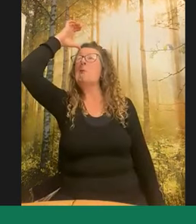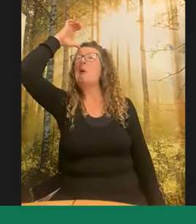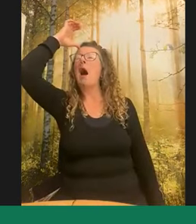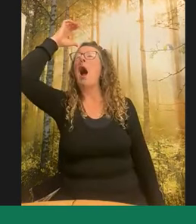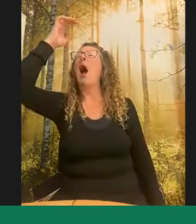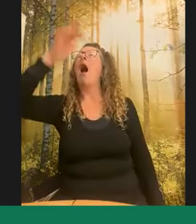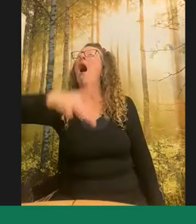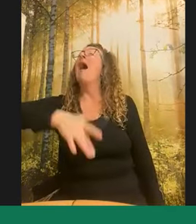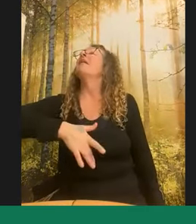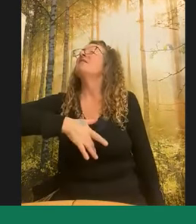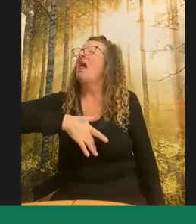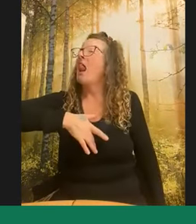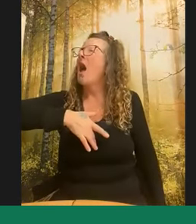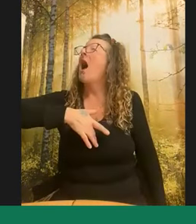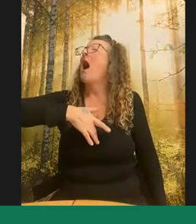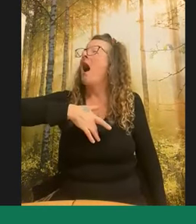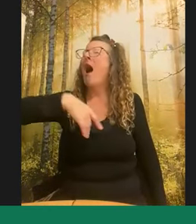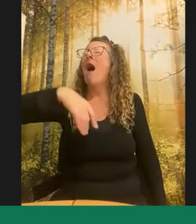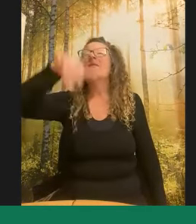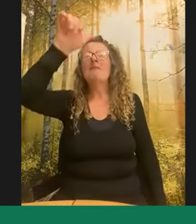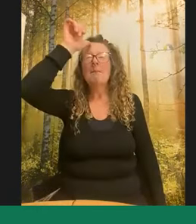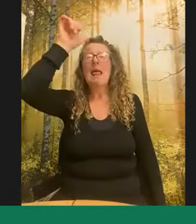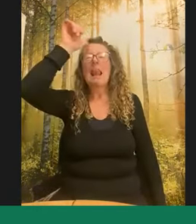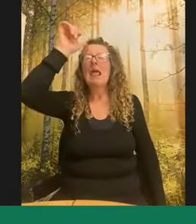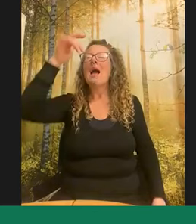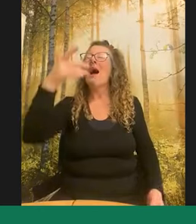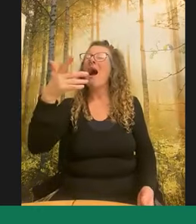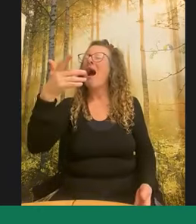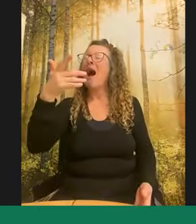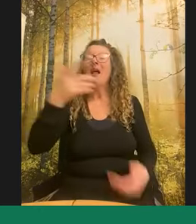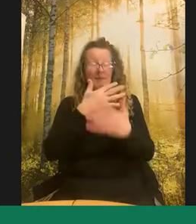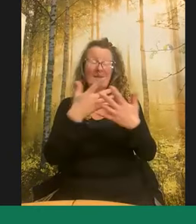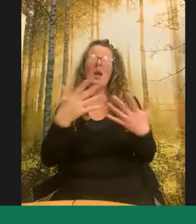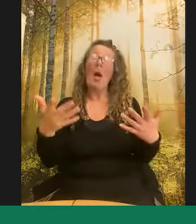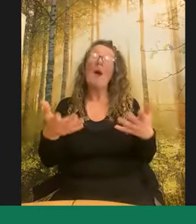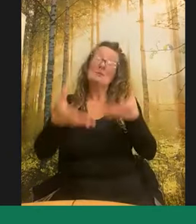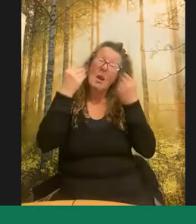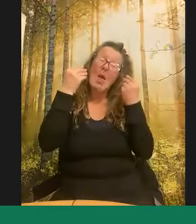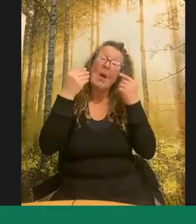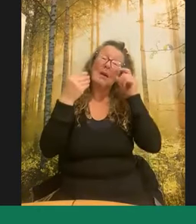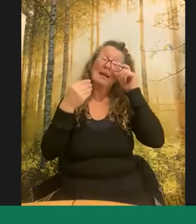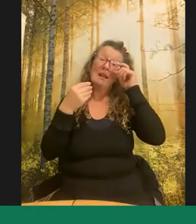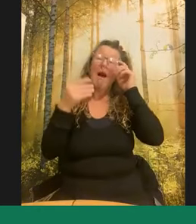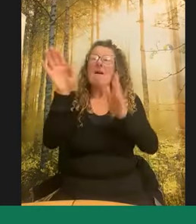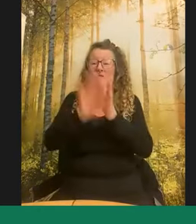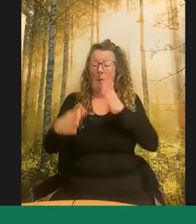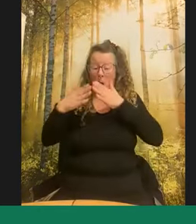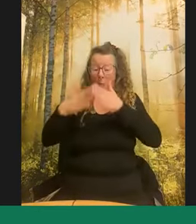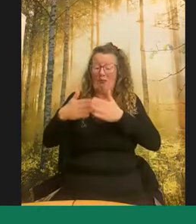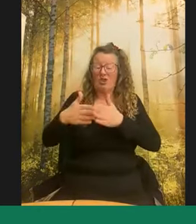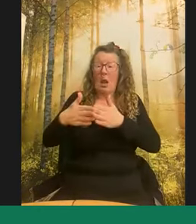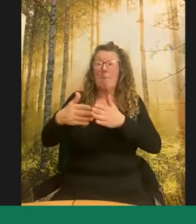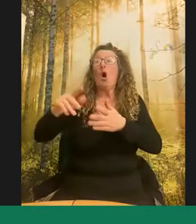And so I think there's a lot to learn, not just only from the Windrush generation, but the generation before the Windrush,